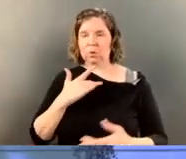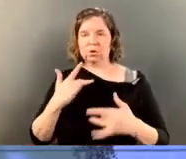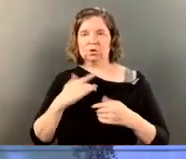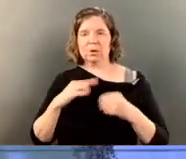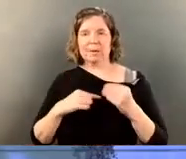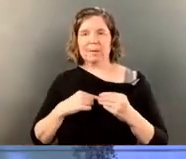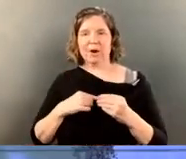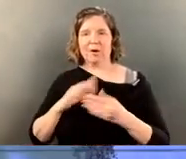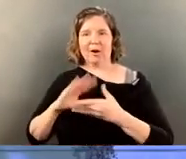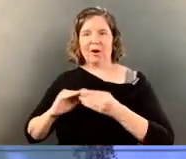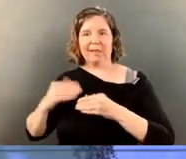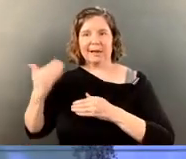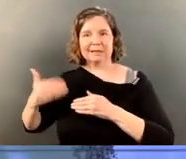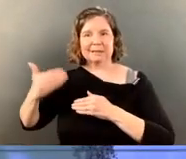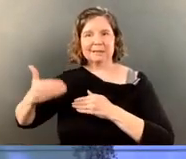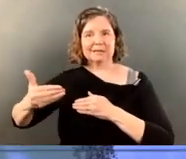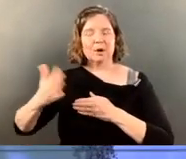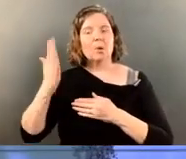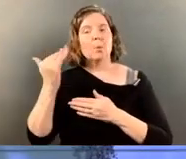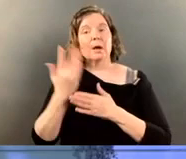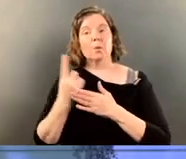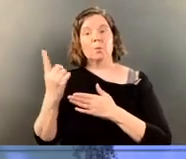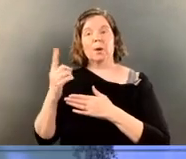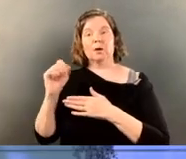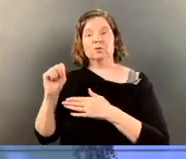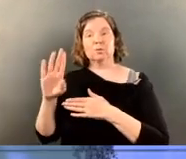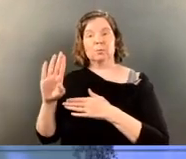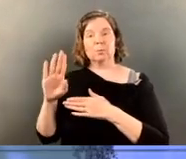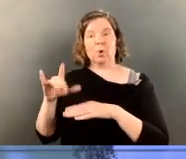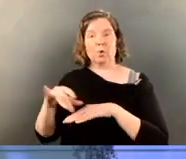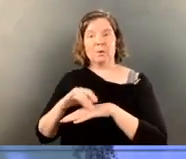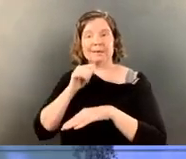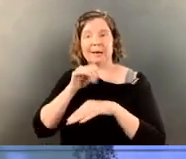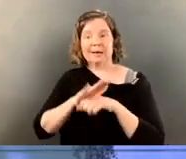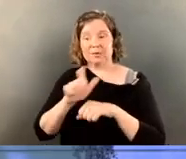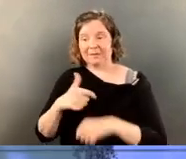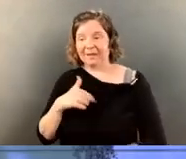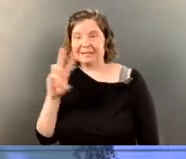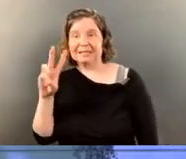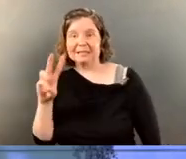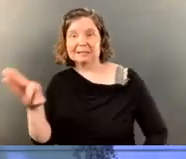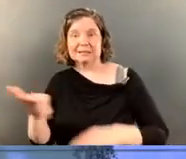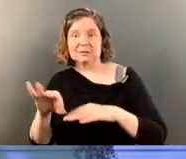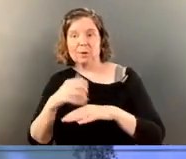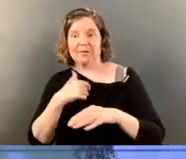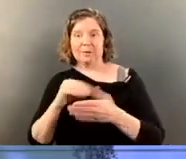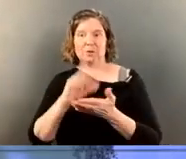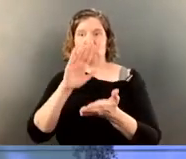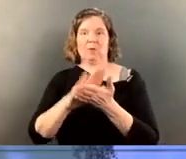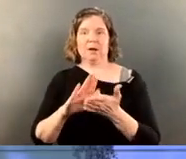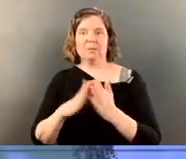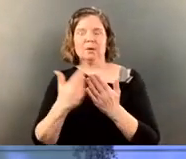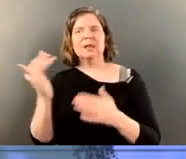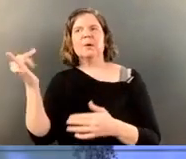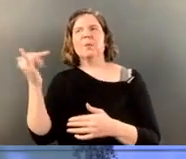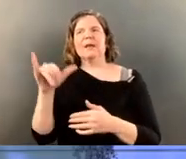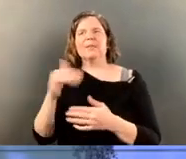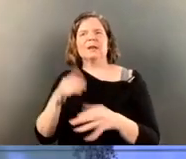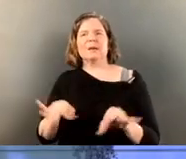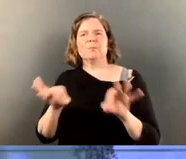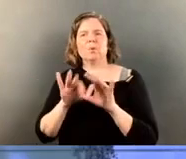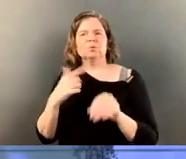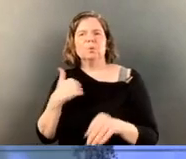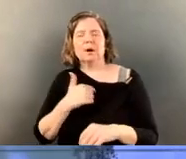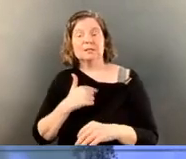about our legacy? Why is one Super Bowl ring not enough? You got to have six. You got to be in the record books, right? Like, why is that important